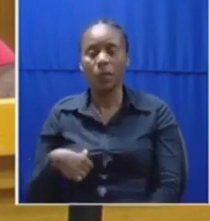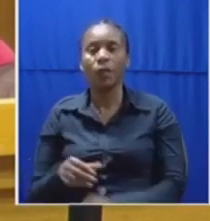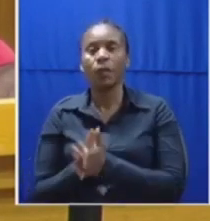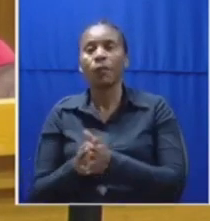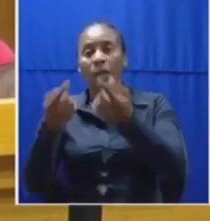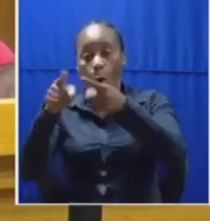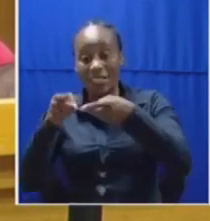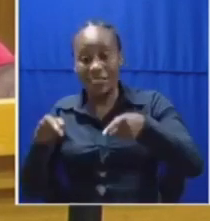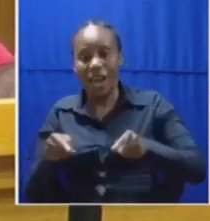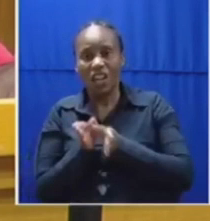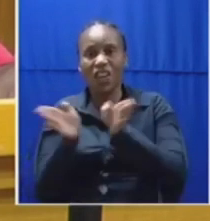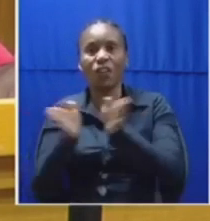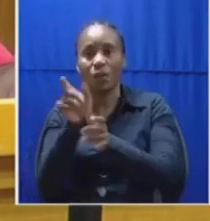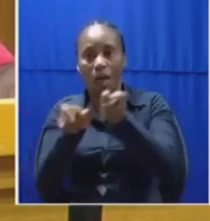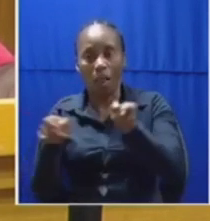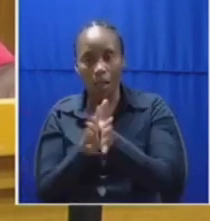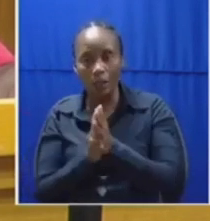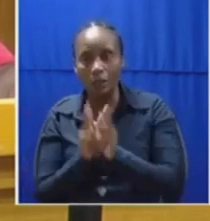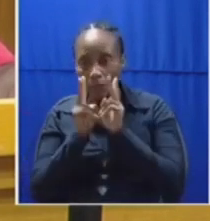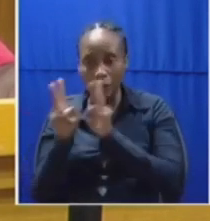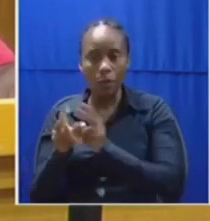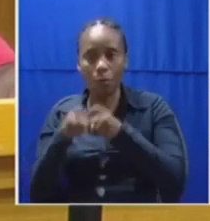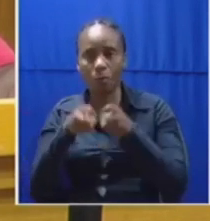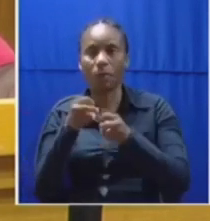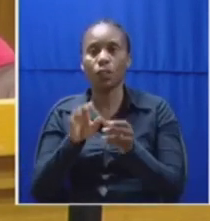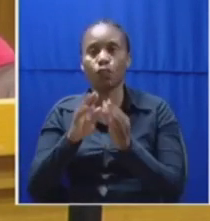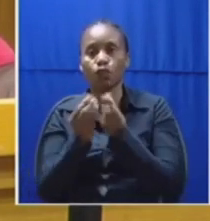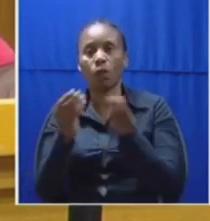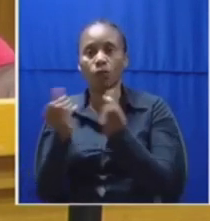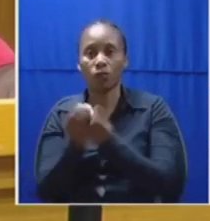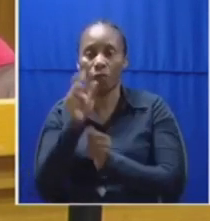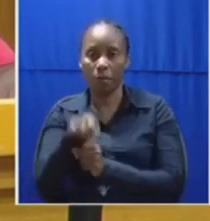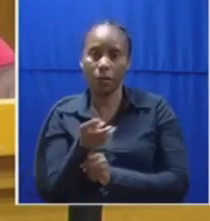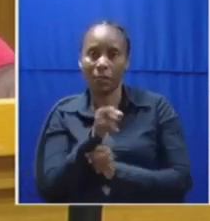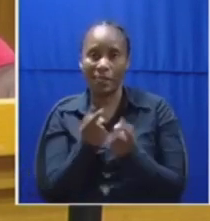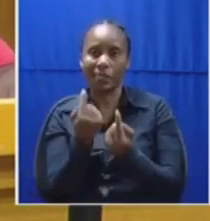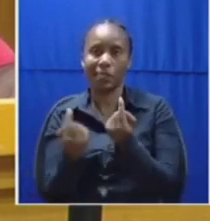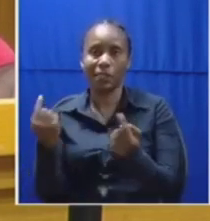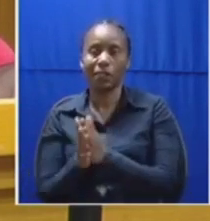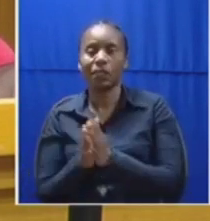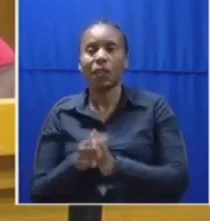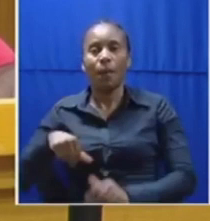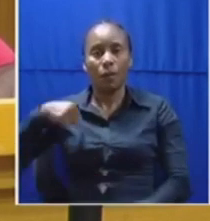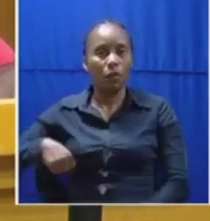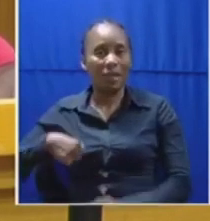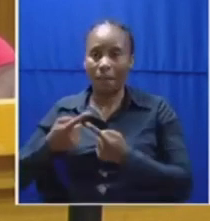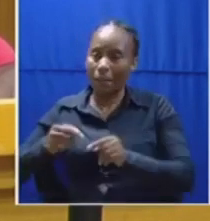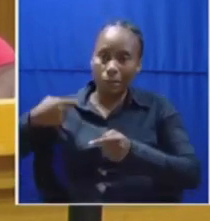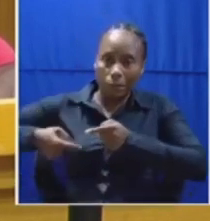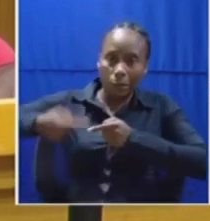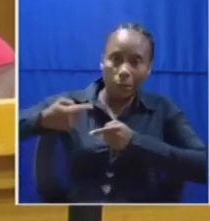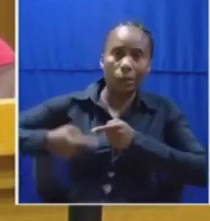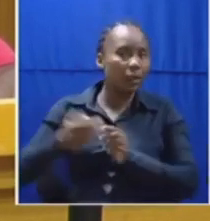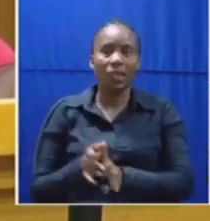identified problems that need to be resolved in each municipality, and year after year, these problems have not been resolved.